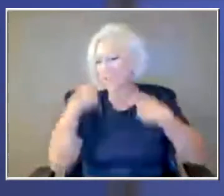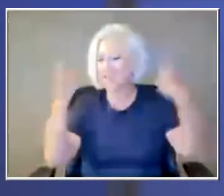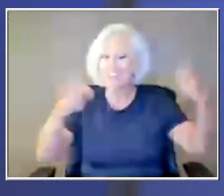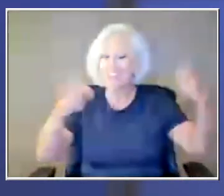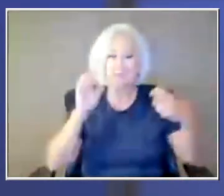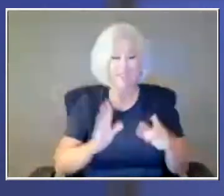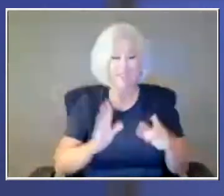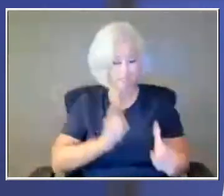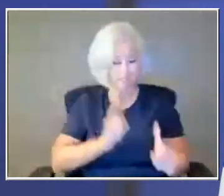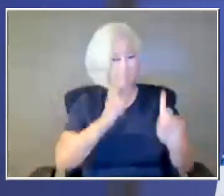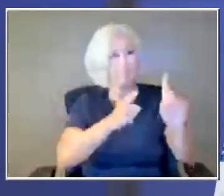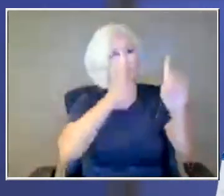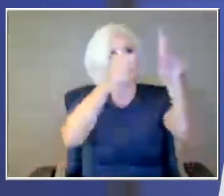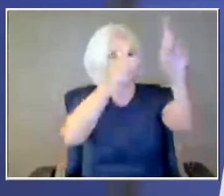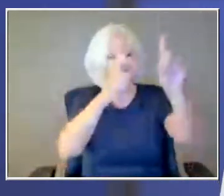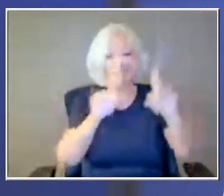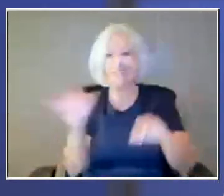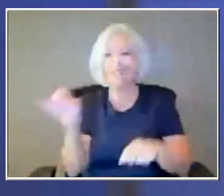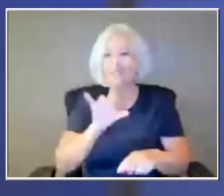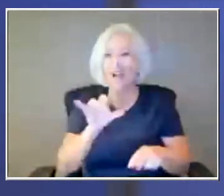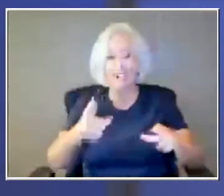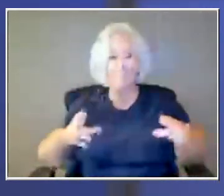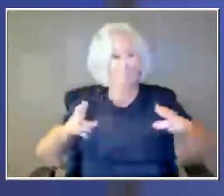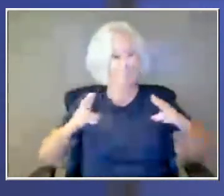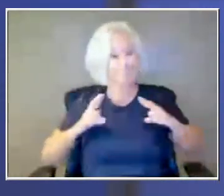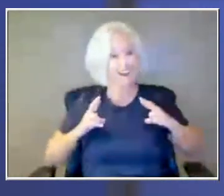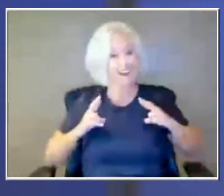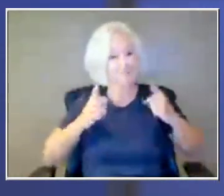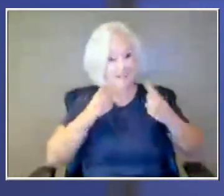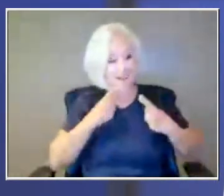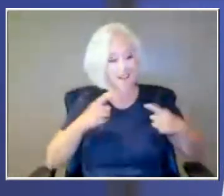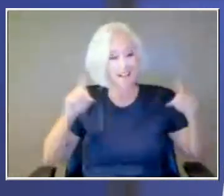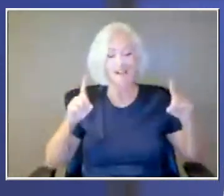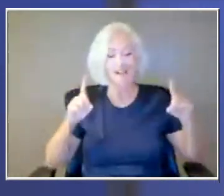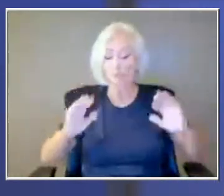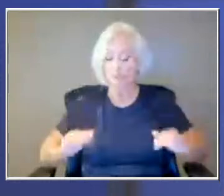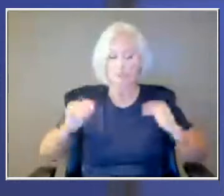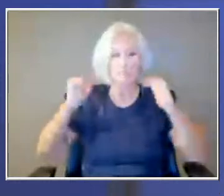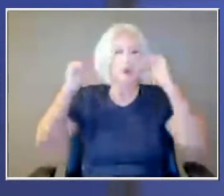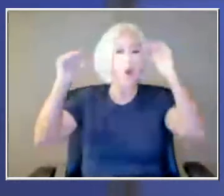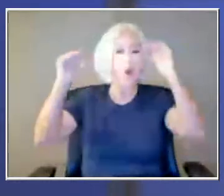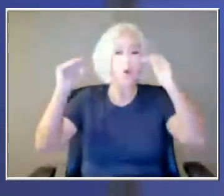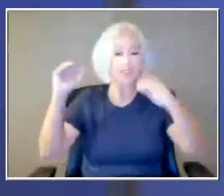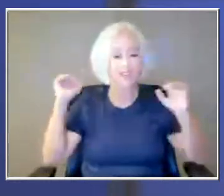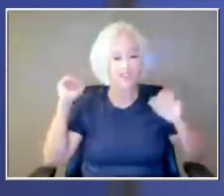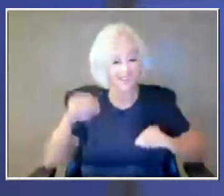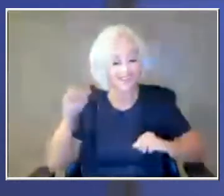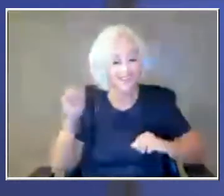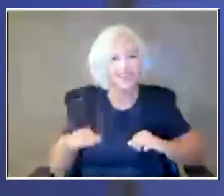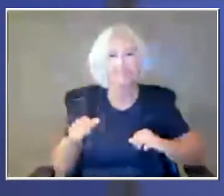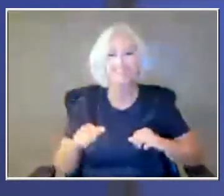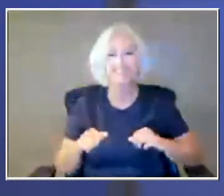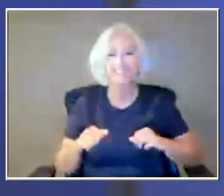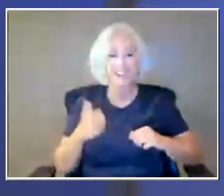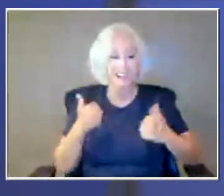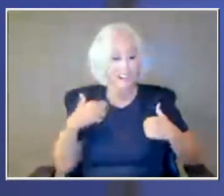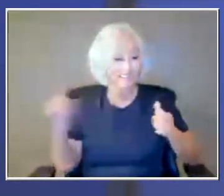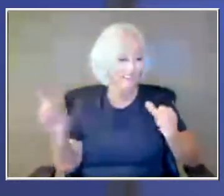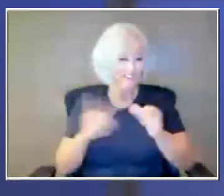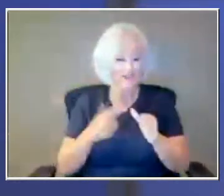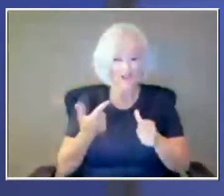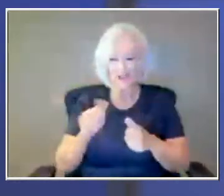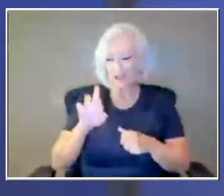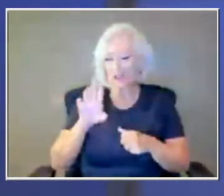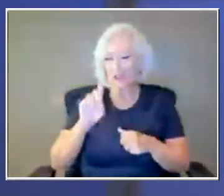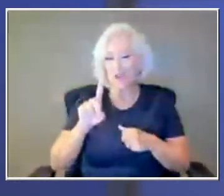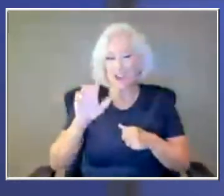to retirement, or, getting promoted, or having their first grandchild,